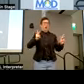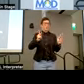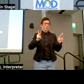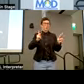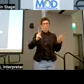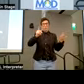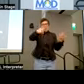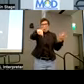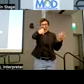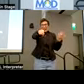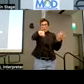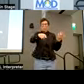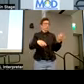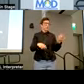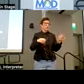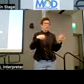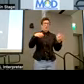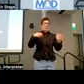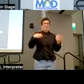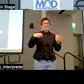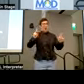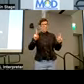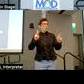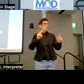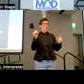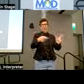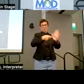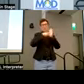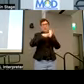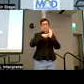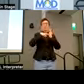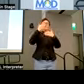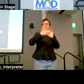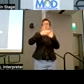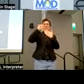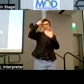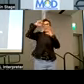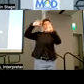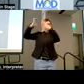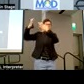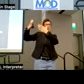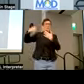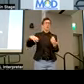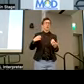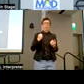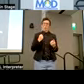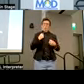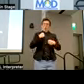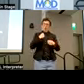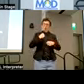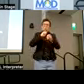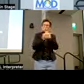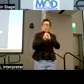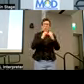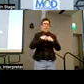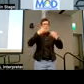this must, this is a must. It's not, it's an opportunity, but it's a must for our next administration to consume this. We need to make a stand. We need to change the way